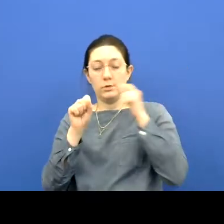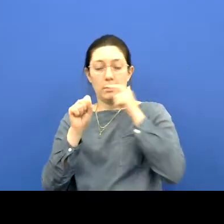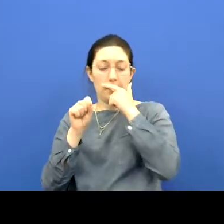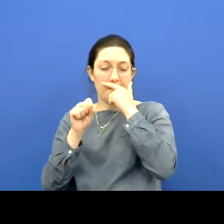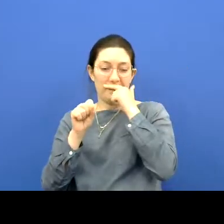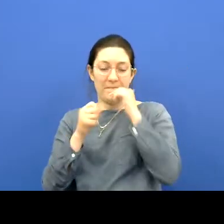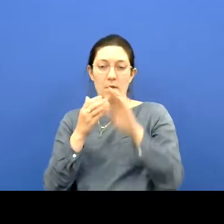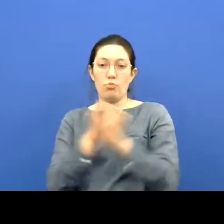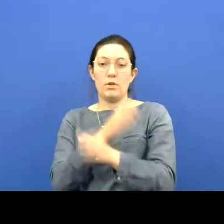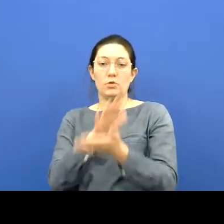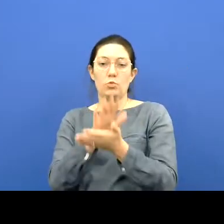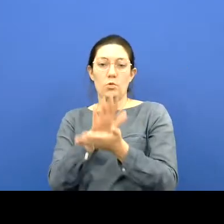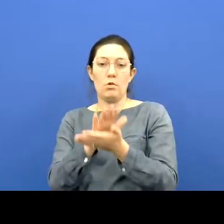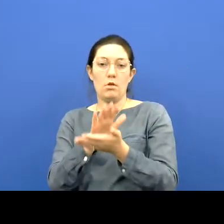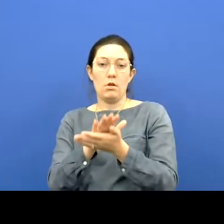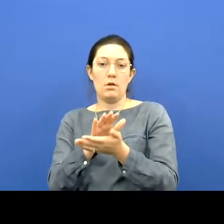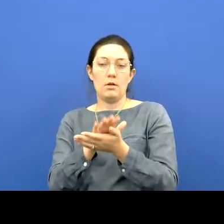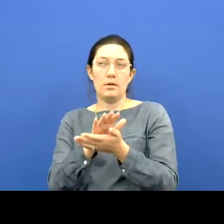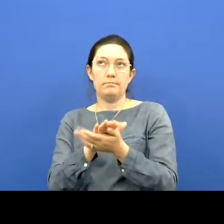preschool